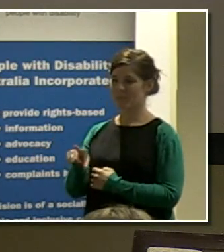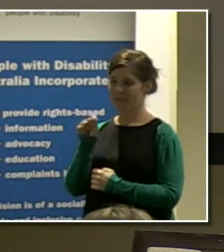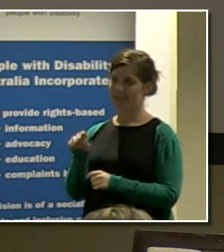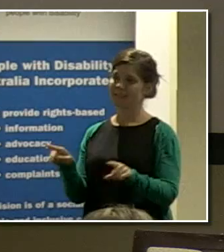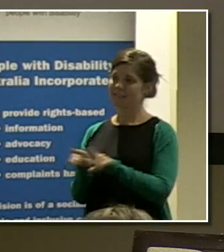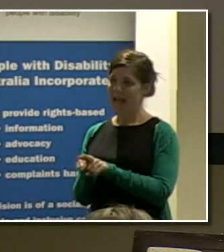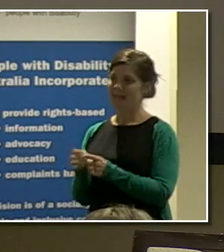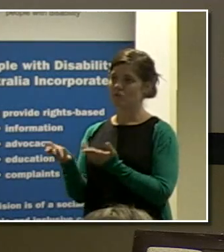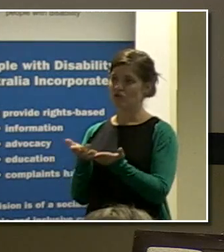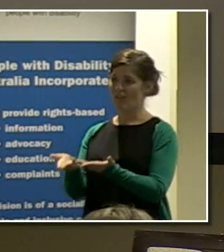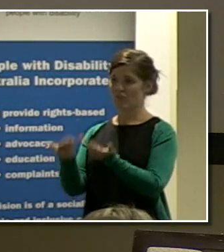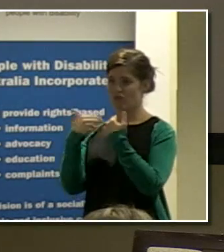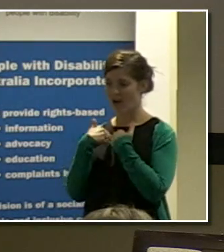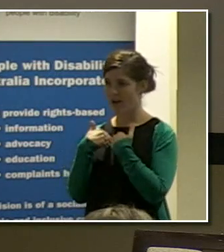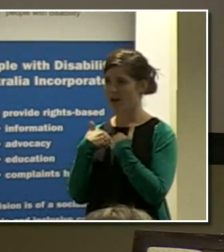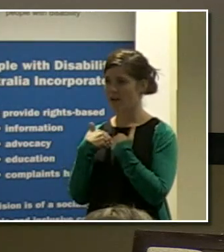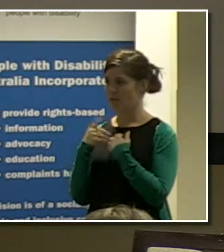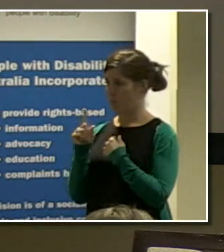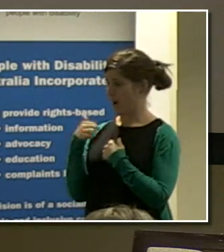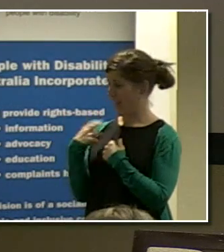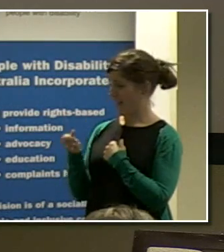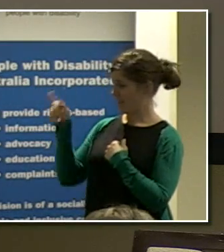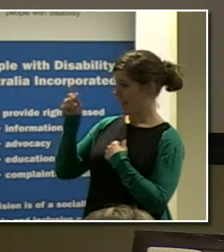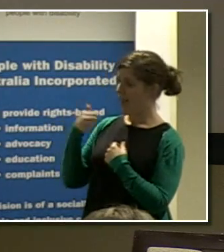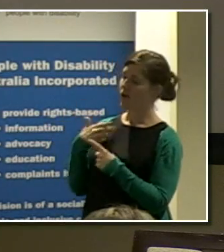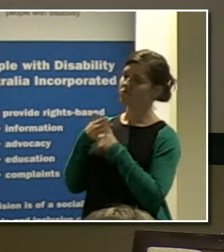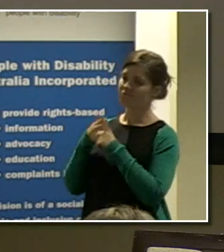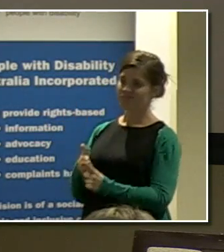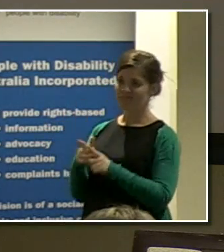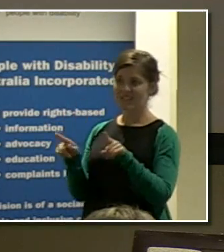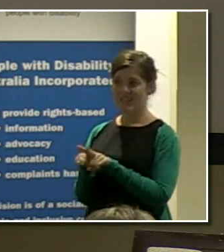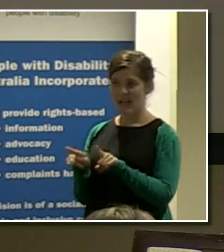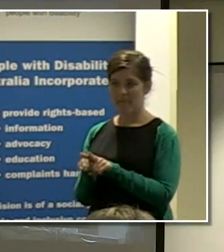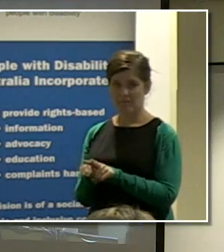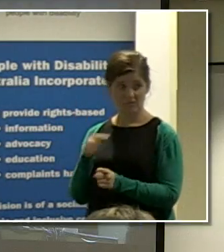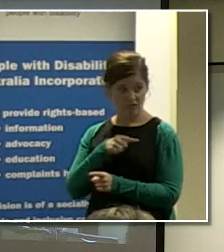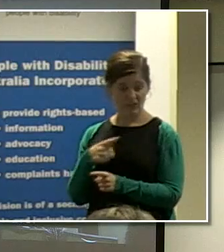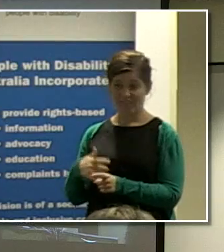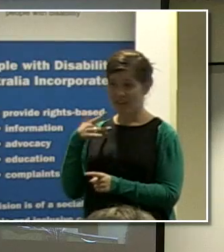service provider for support as they already have. Do you think we've got pricing right?